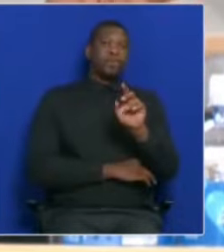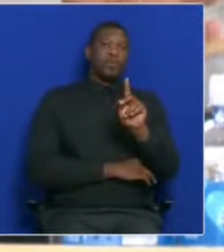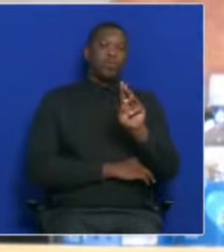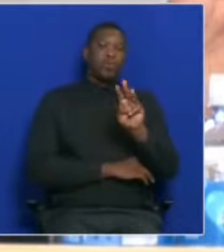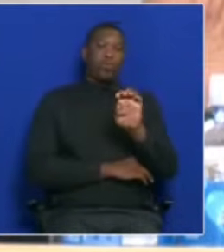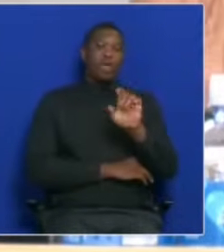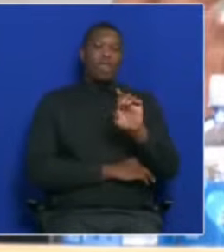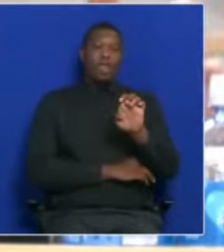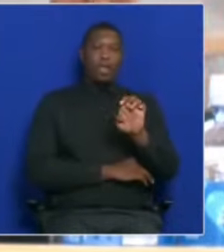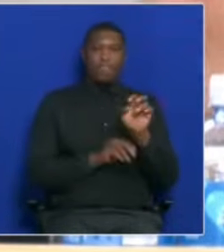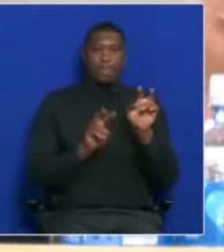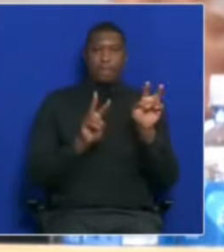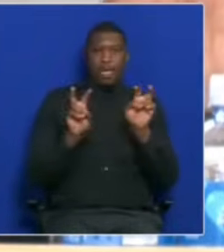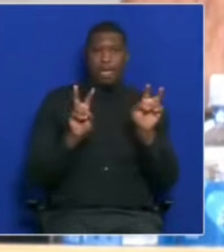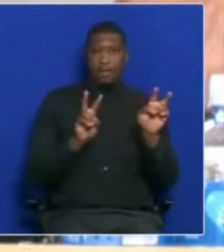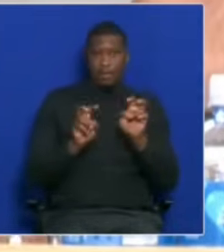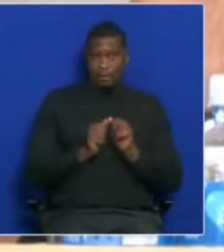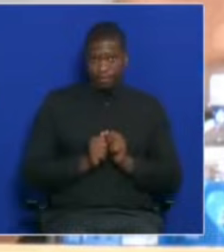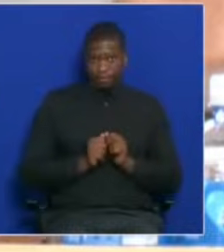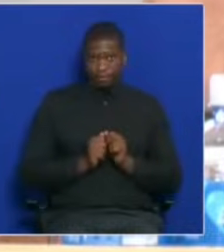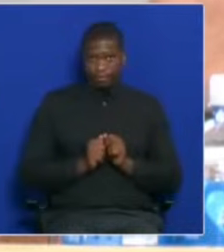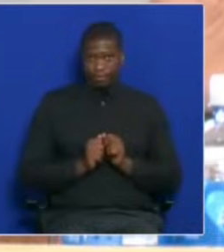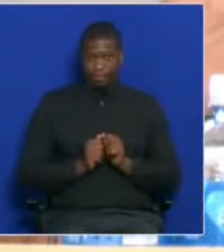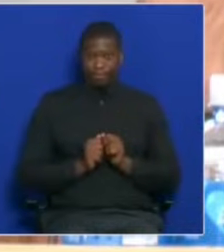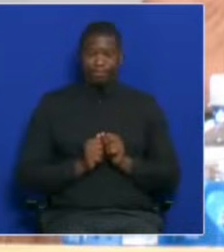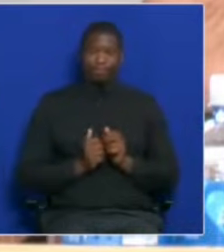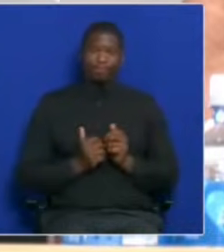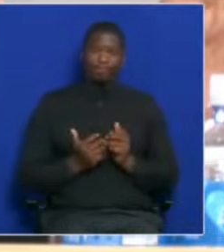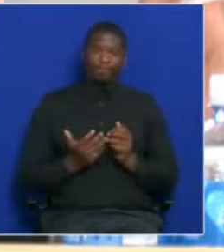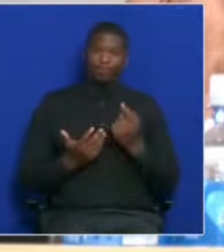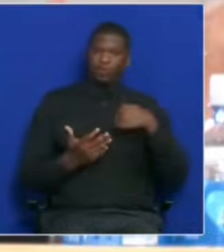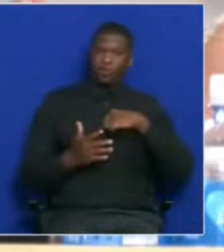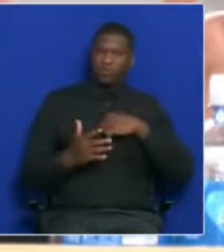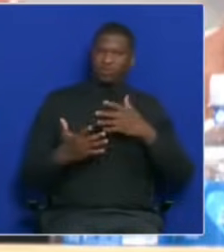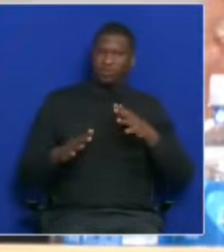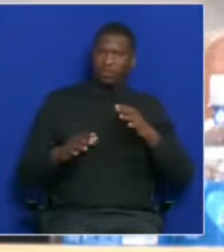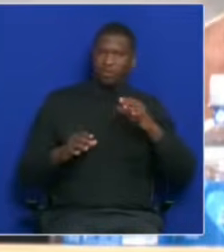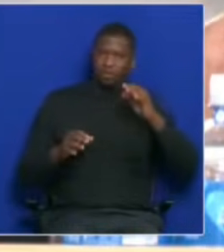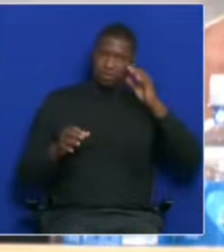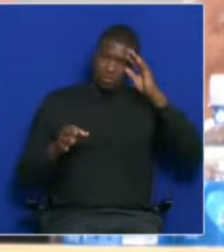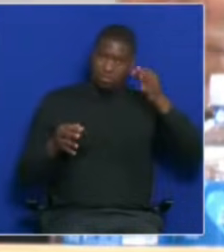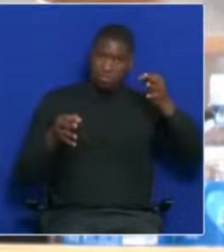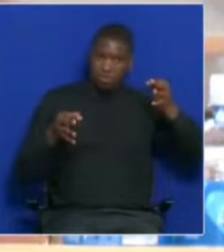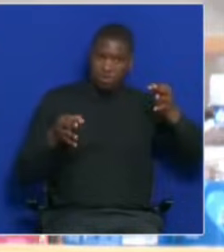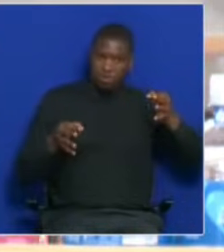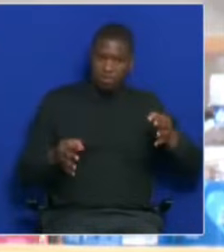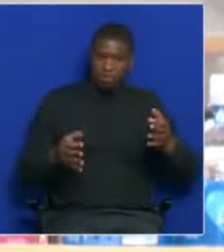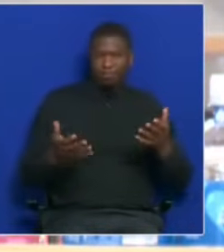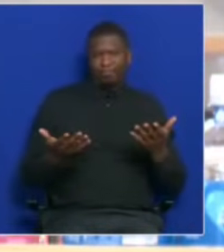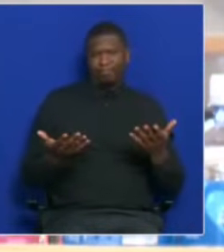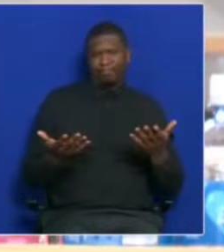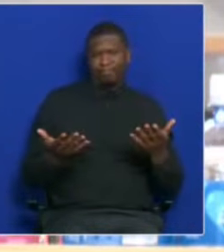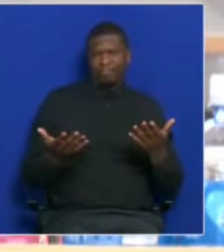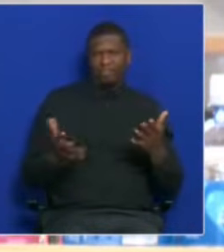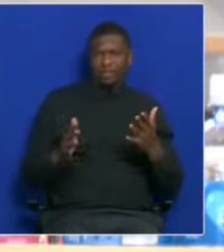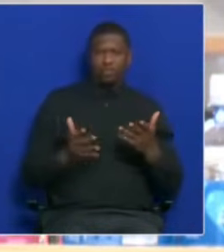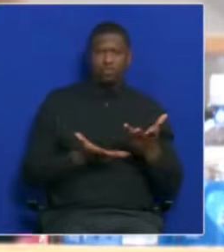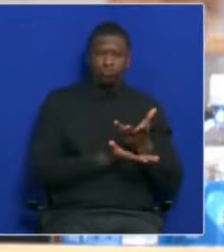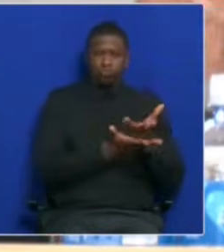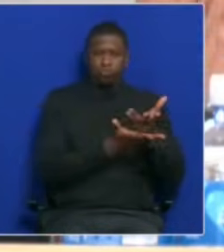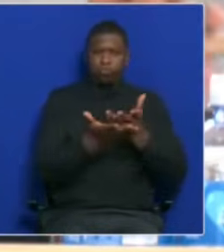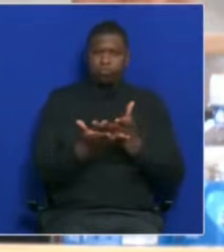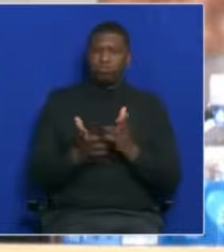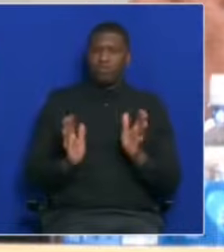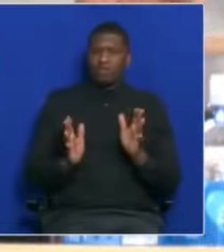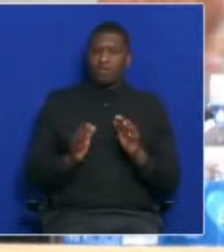it has appearances, even we haven't made any final decisions, but concessions made by the